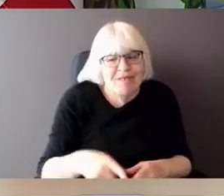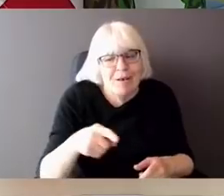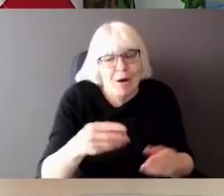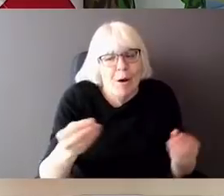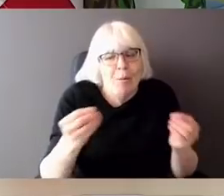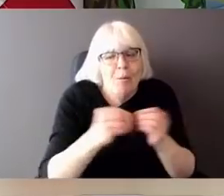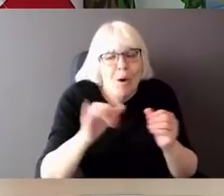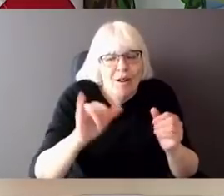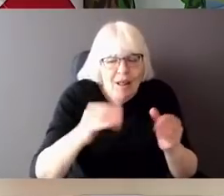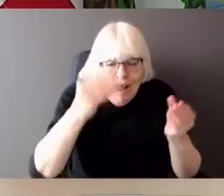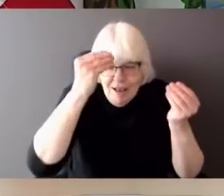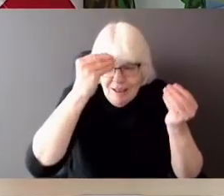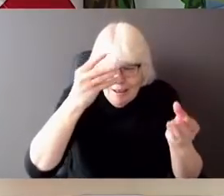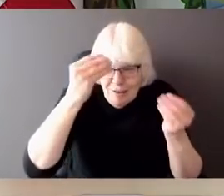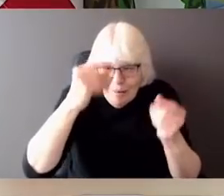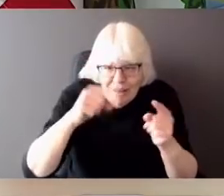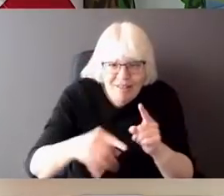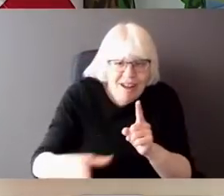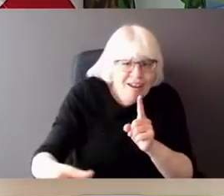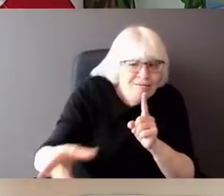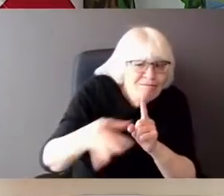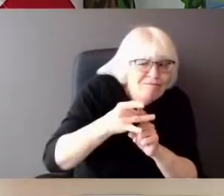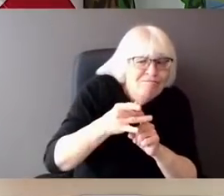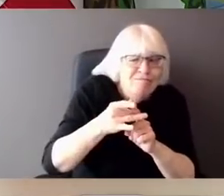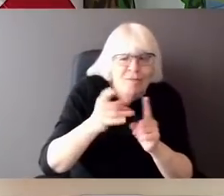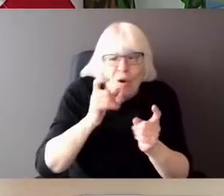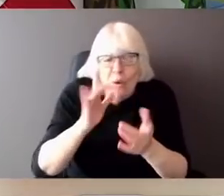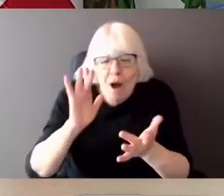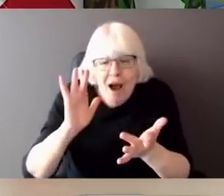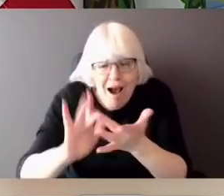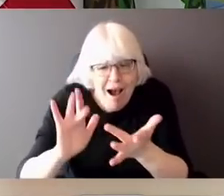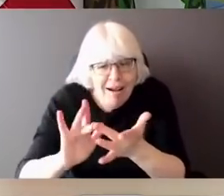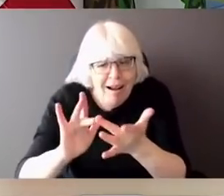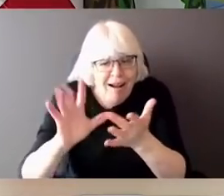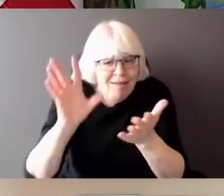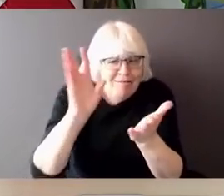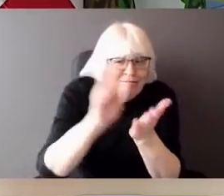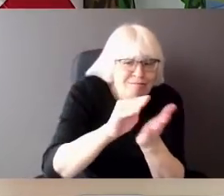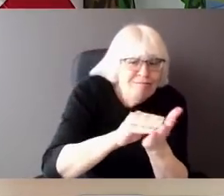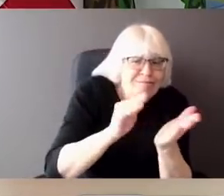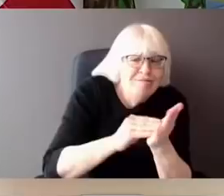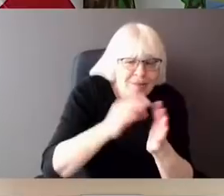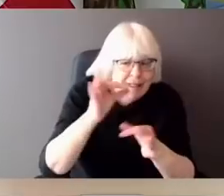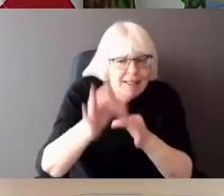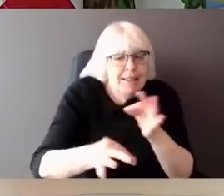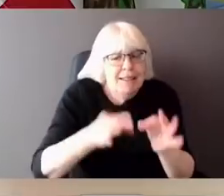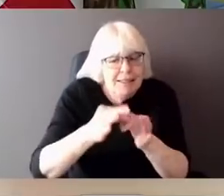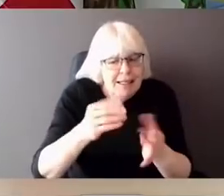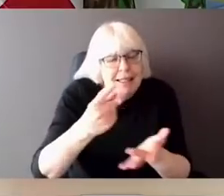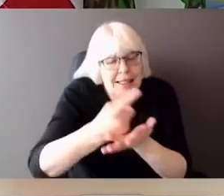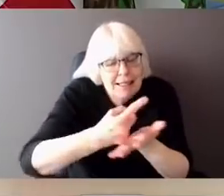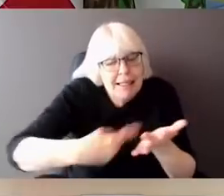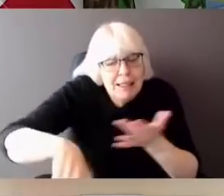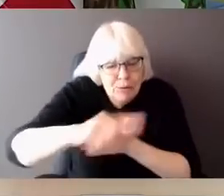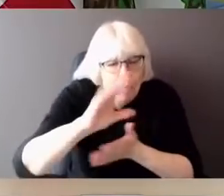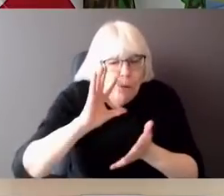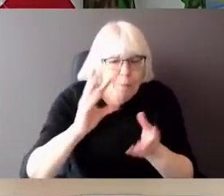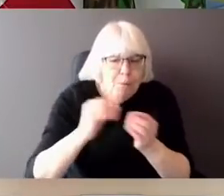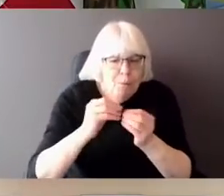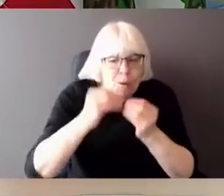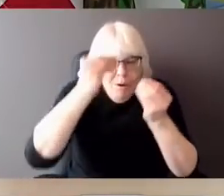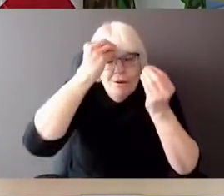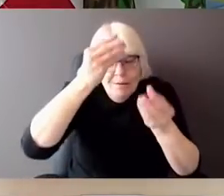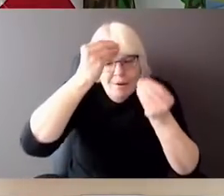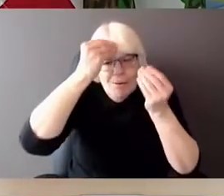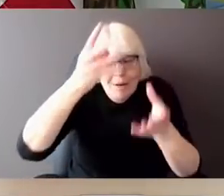contact management, that is, and the testing, that's part of it, Louise, that speaks to, when we talk about case and contact management,